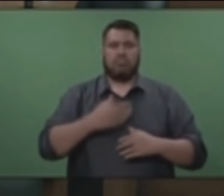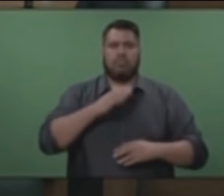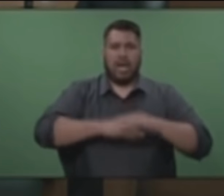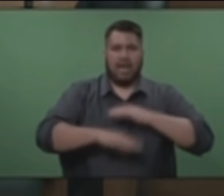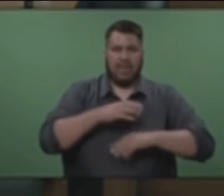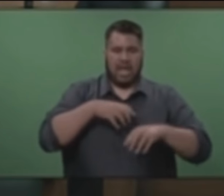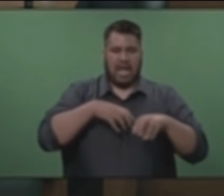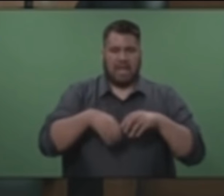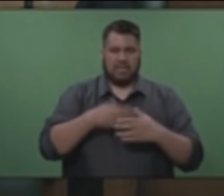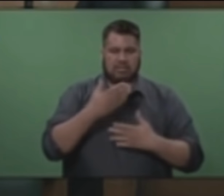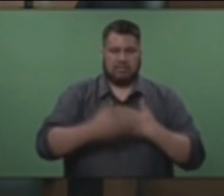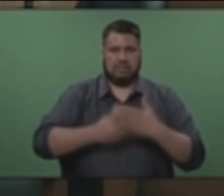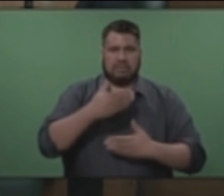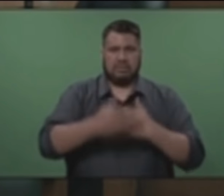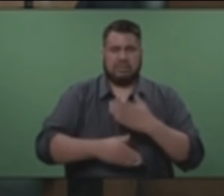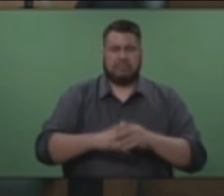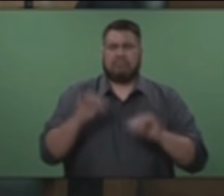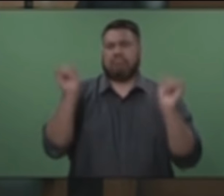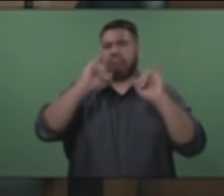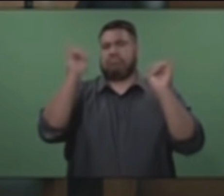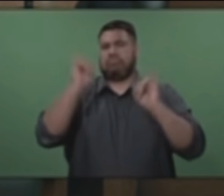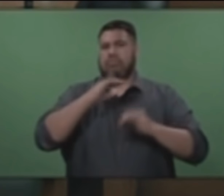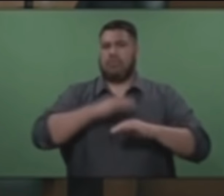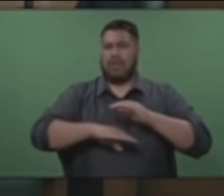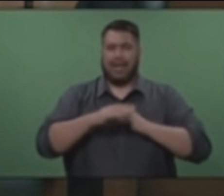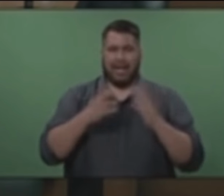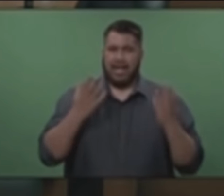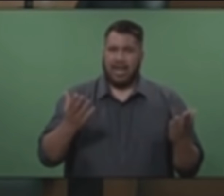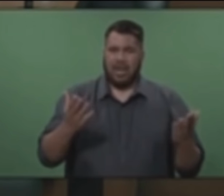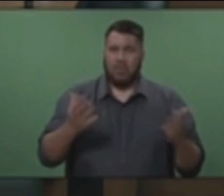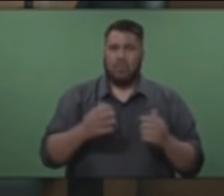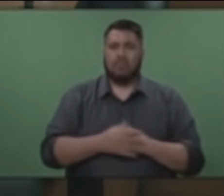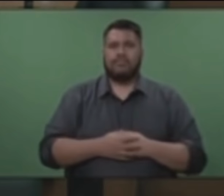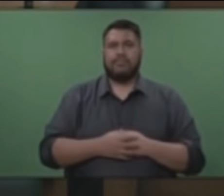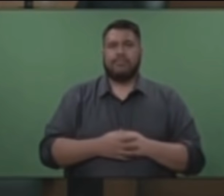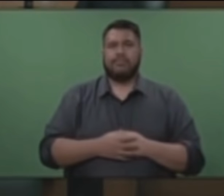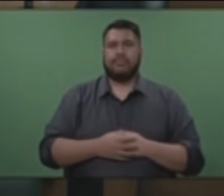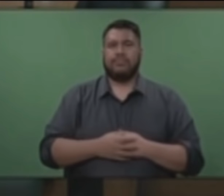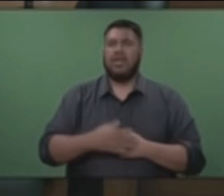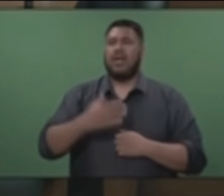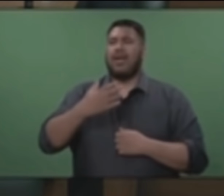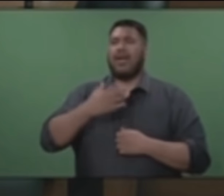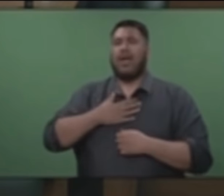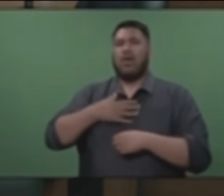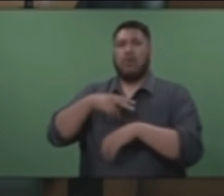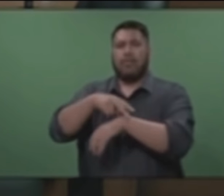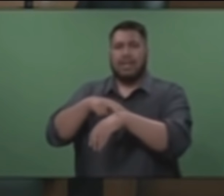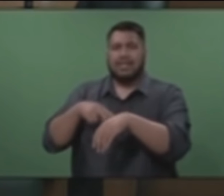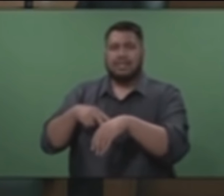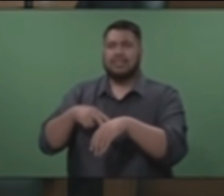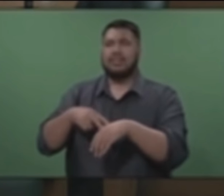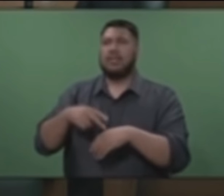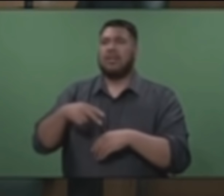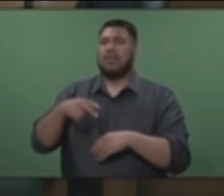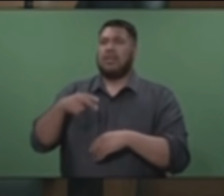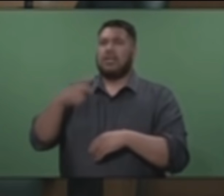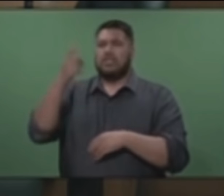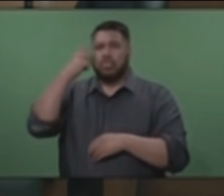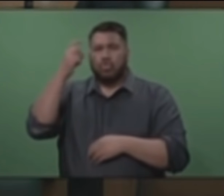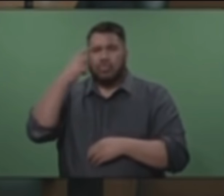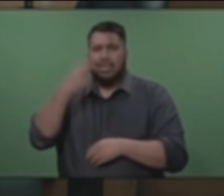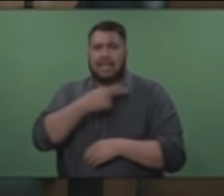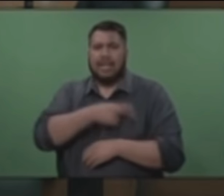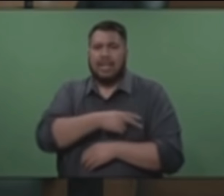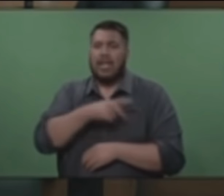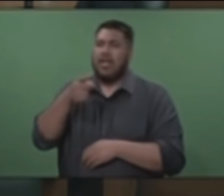Do our police and intelligence services have the people, the resources, the legislation and the technology to seek